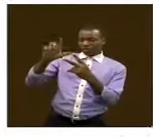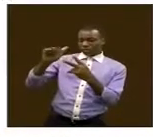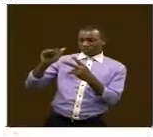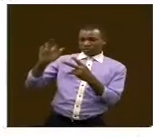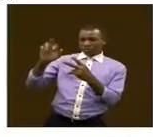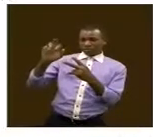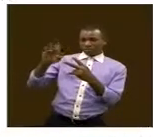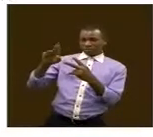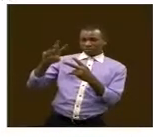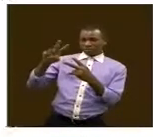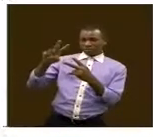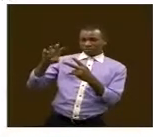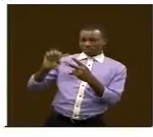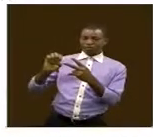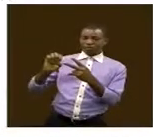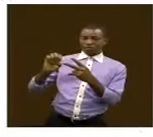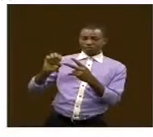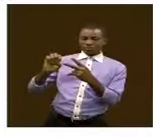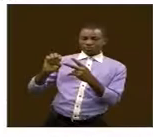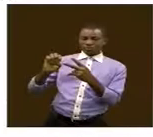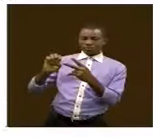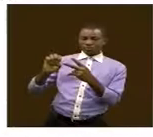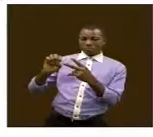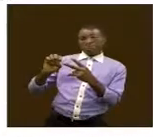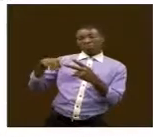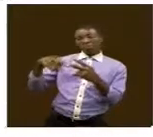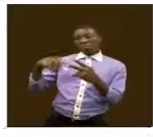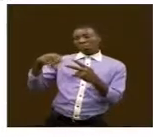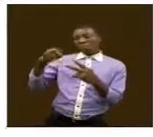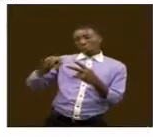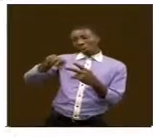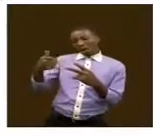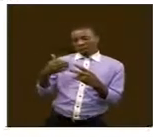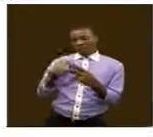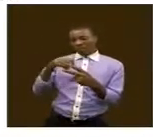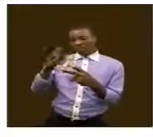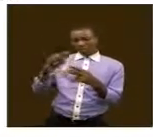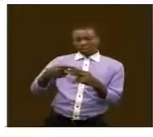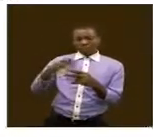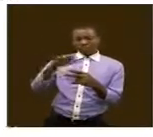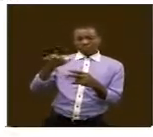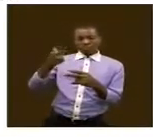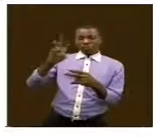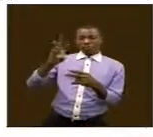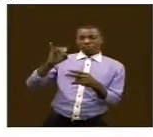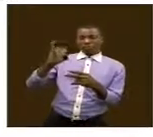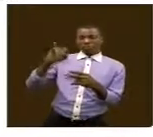The larvae are also known as wrigglers or wigglers.